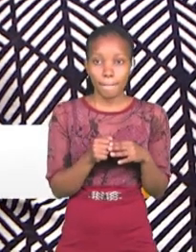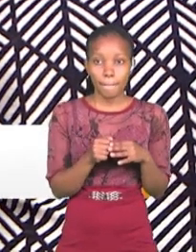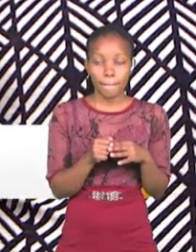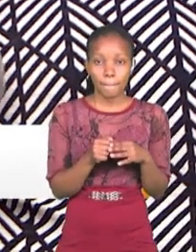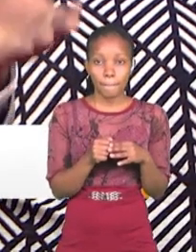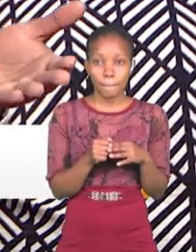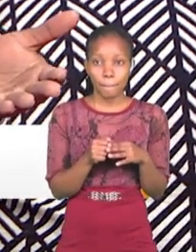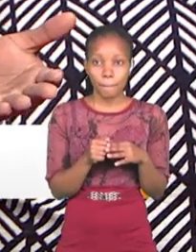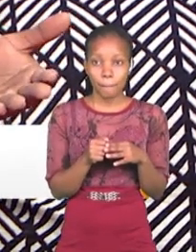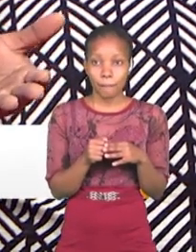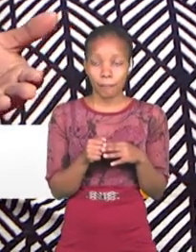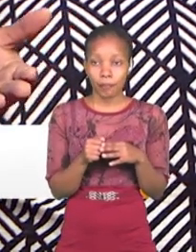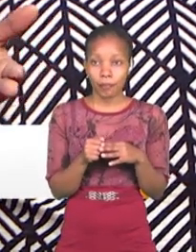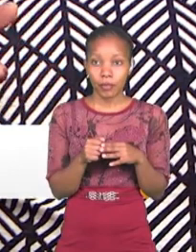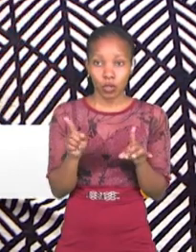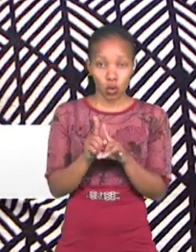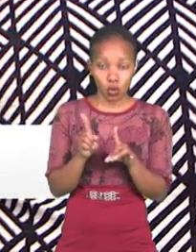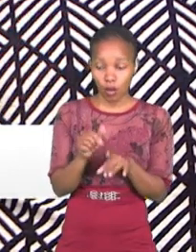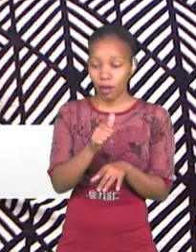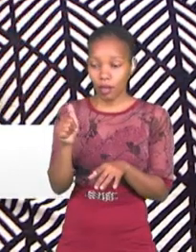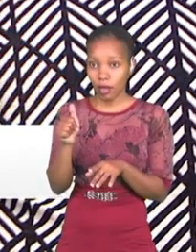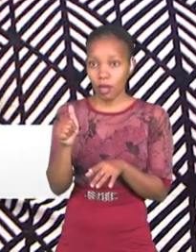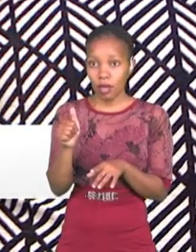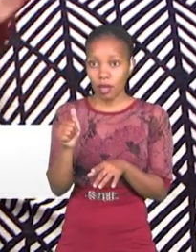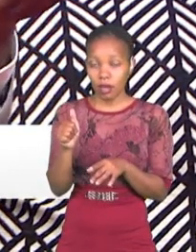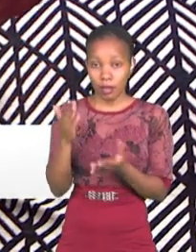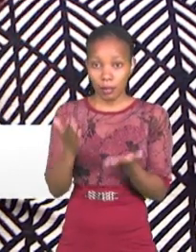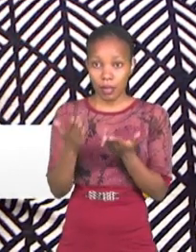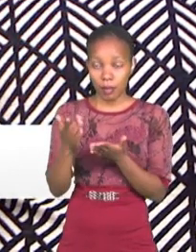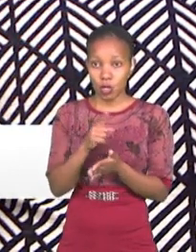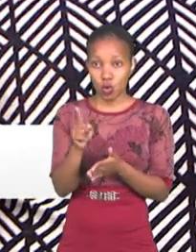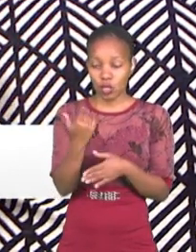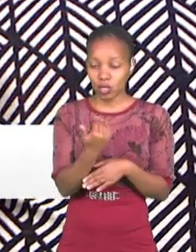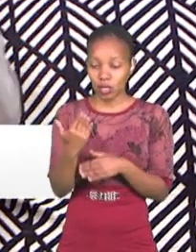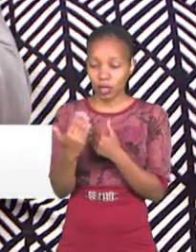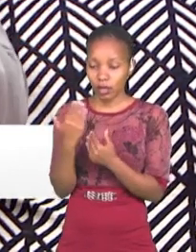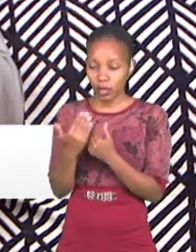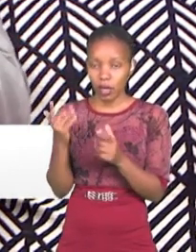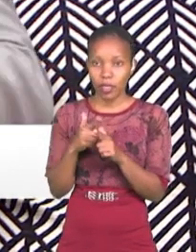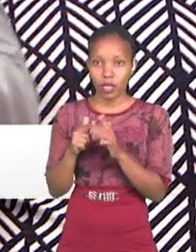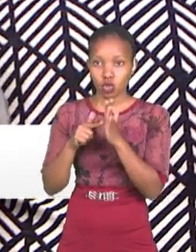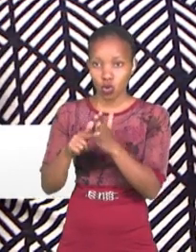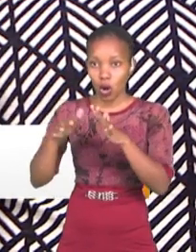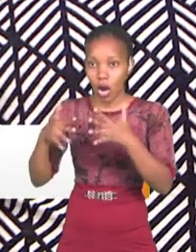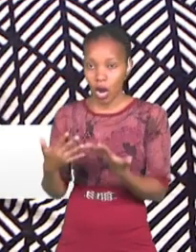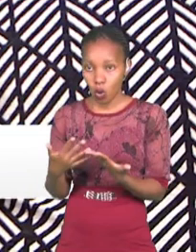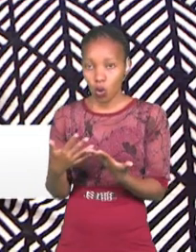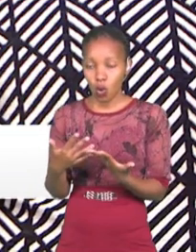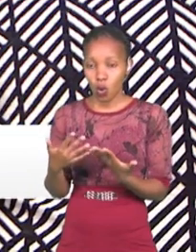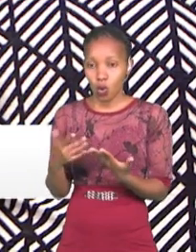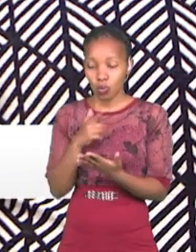still, it trickles down to even the adulthood side, whereby your child care now defines how your well-being